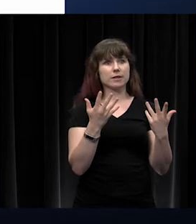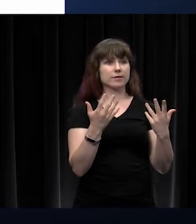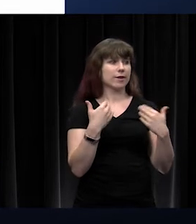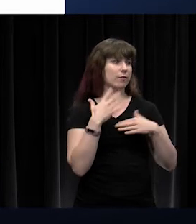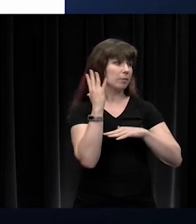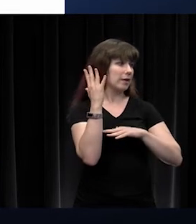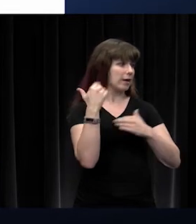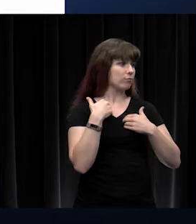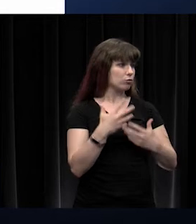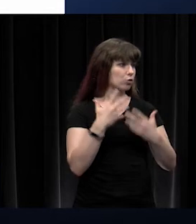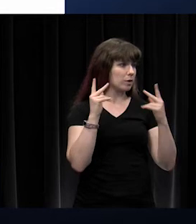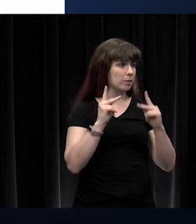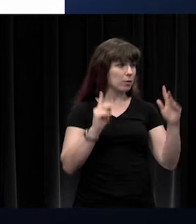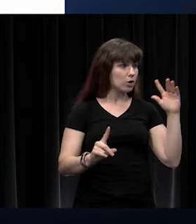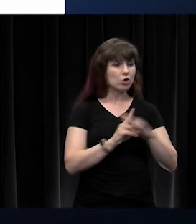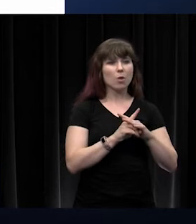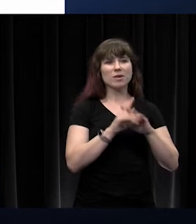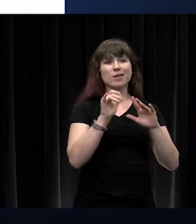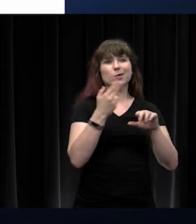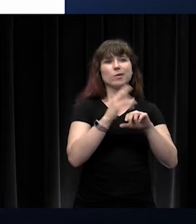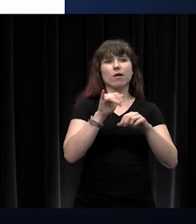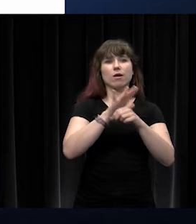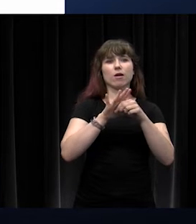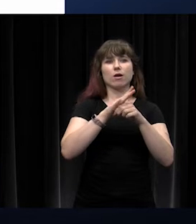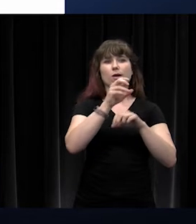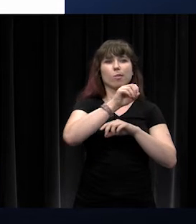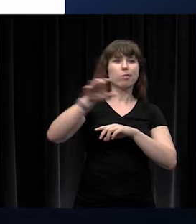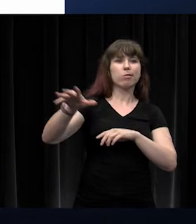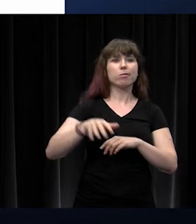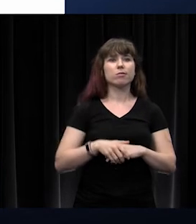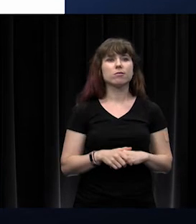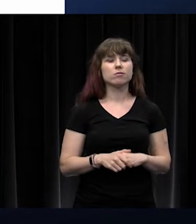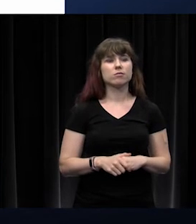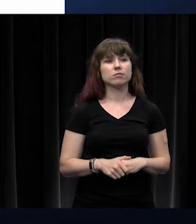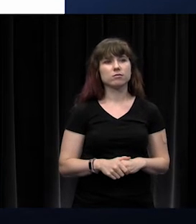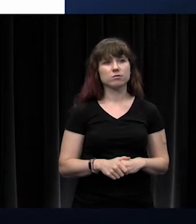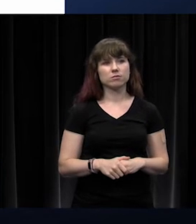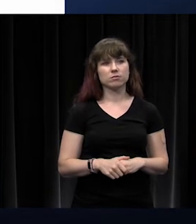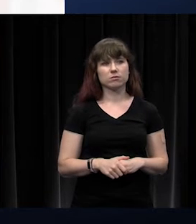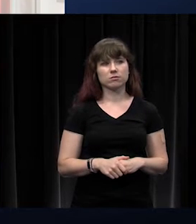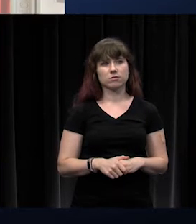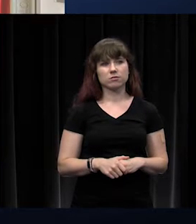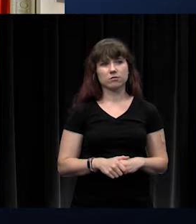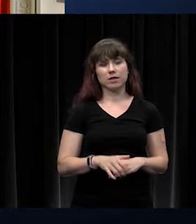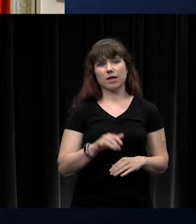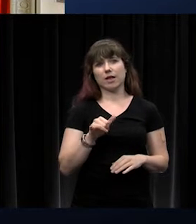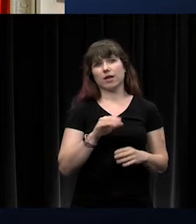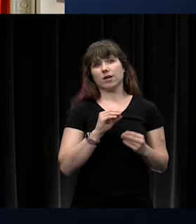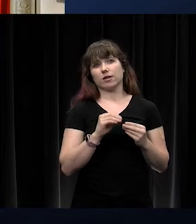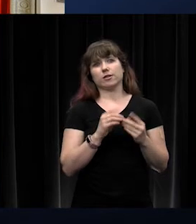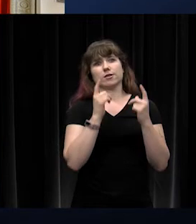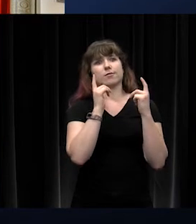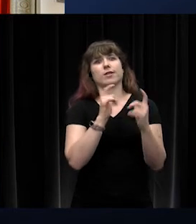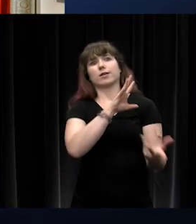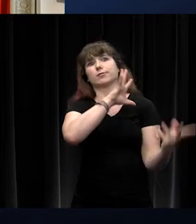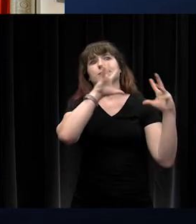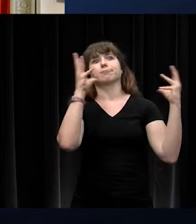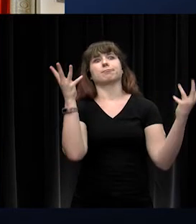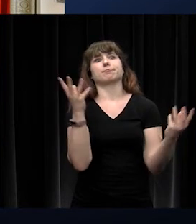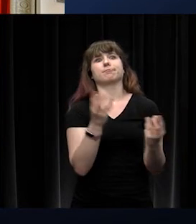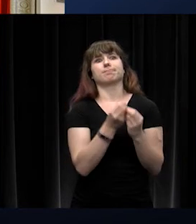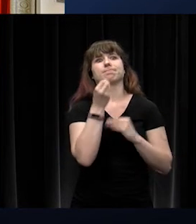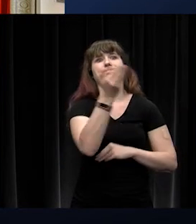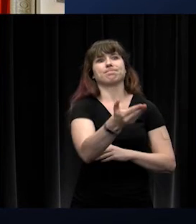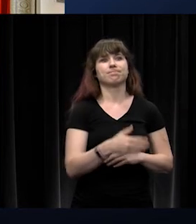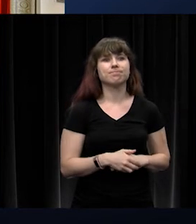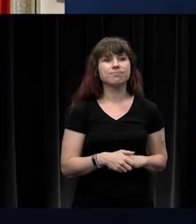or small group presentations that are made in there. So that was a quick overview, and this is just kind of one little shot.